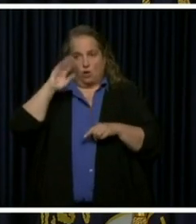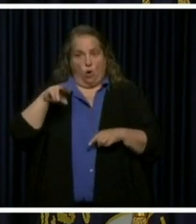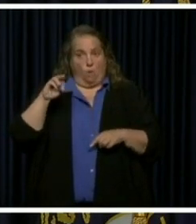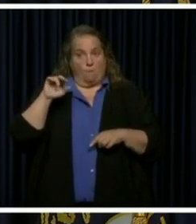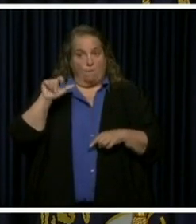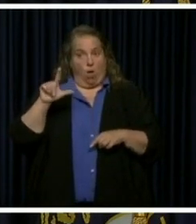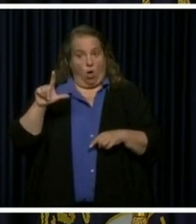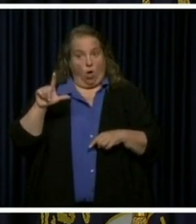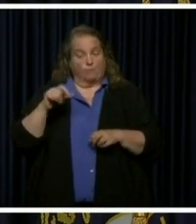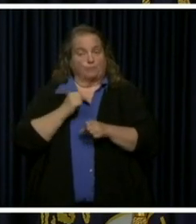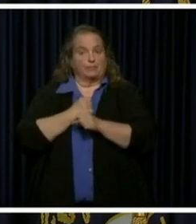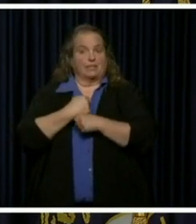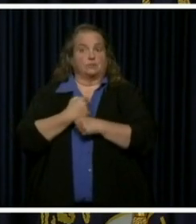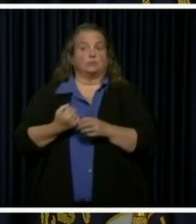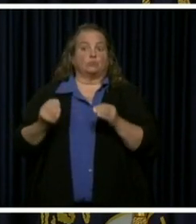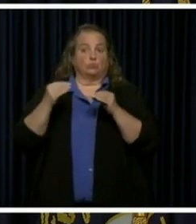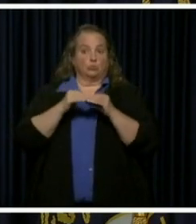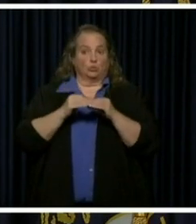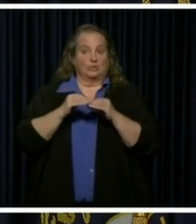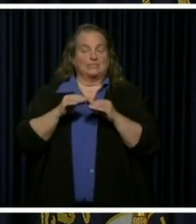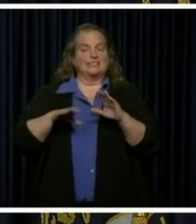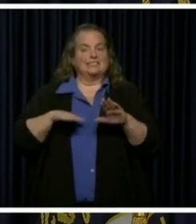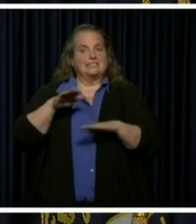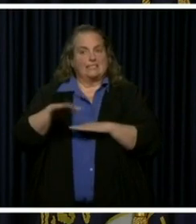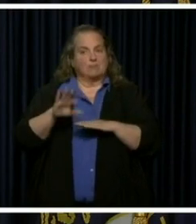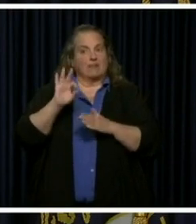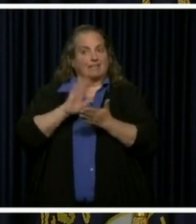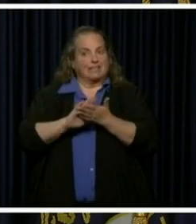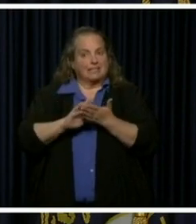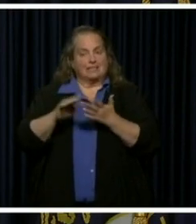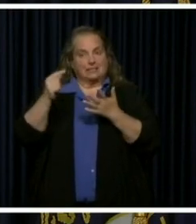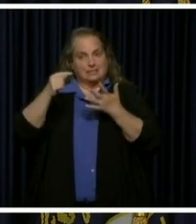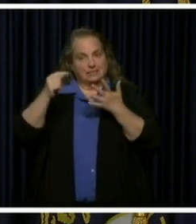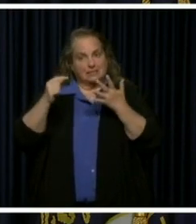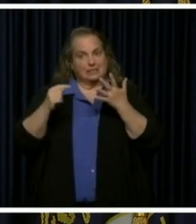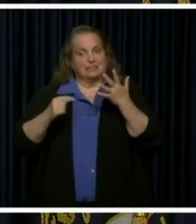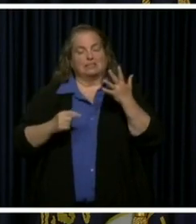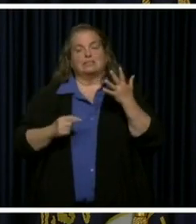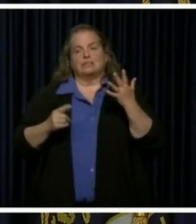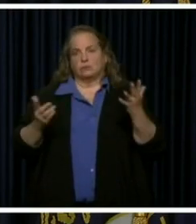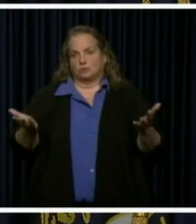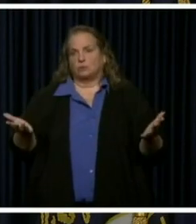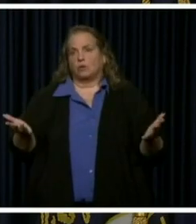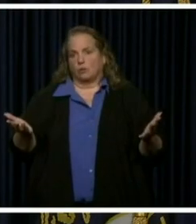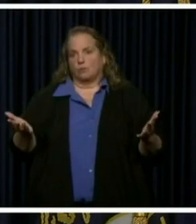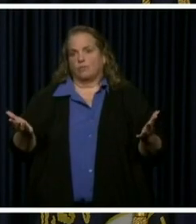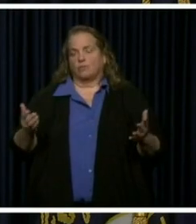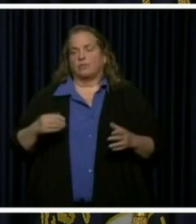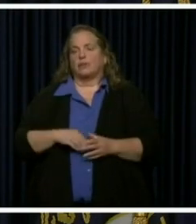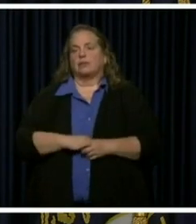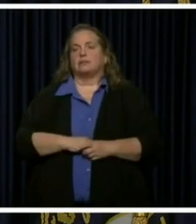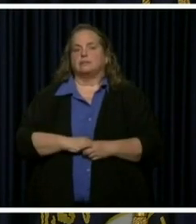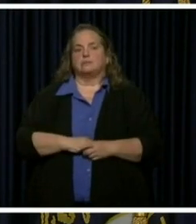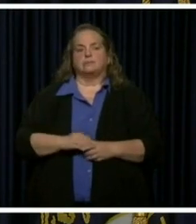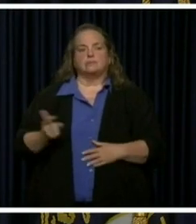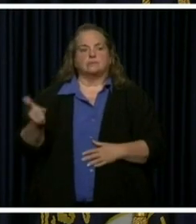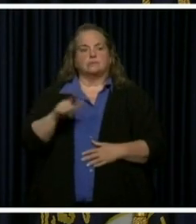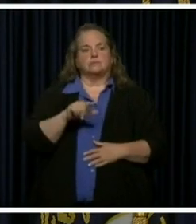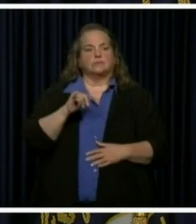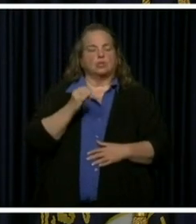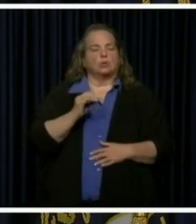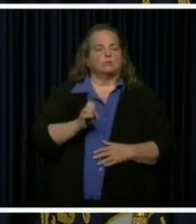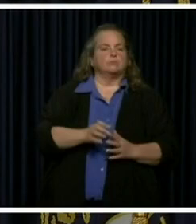creates some additional steps, given that there are also the facilities inside. We'll go back around.